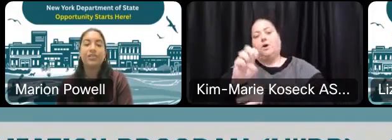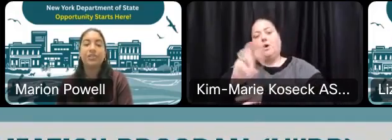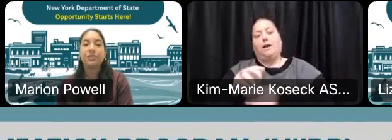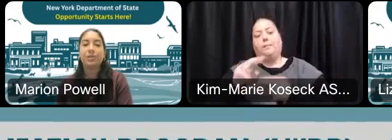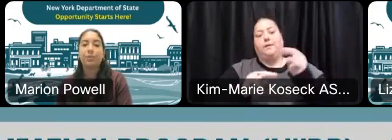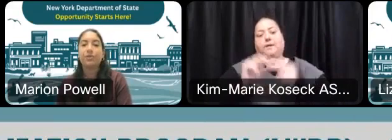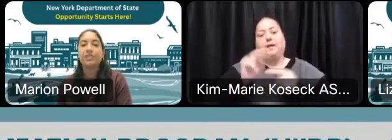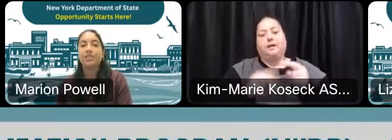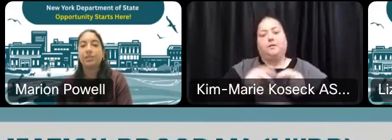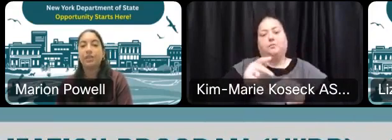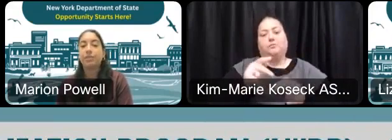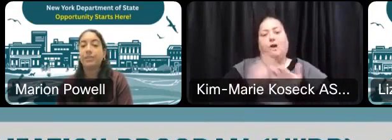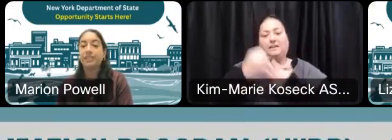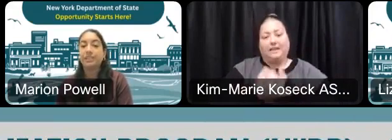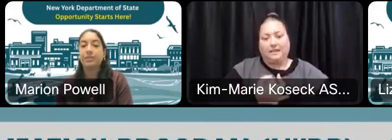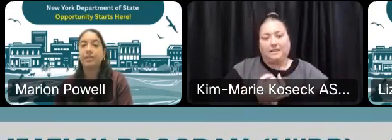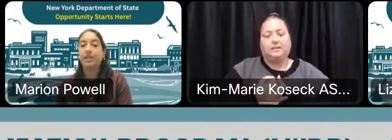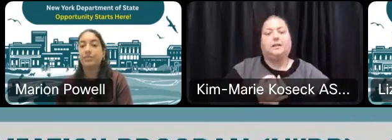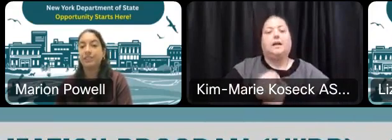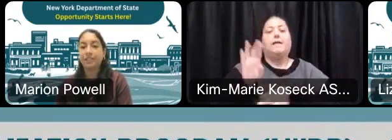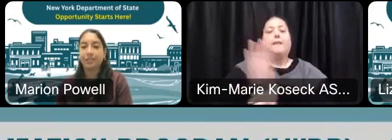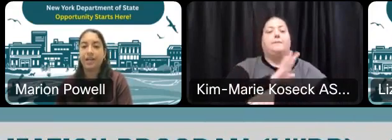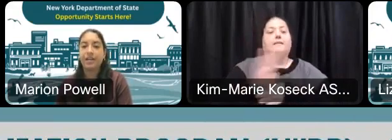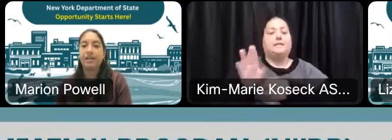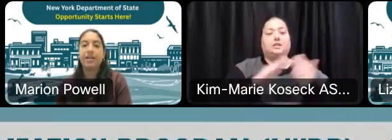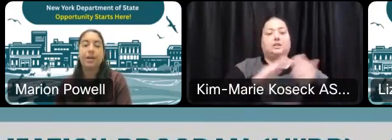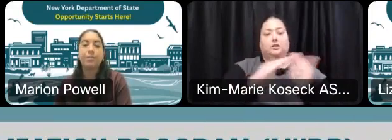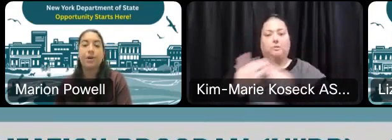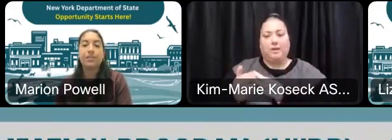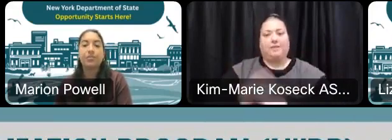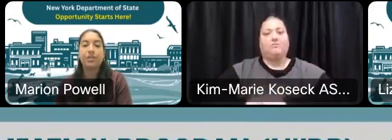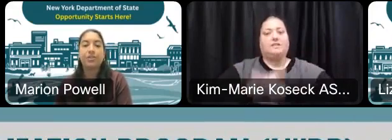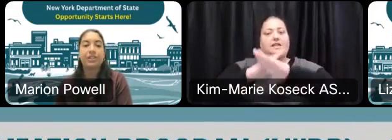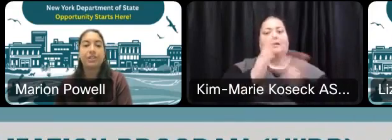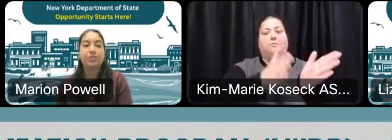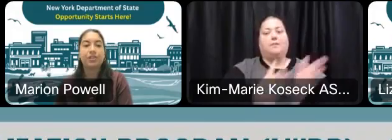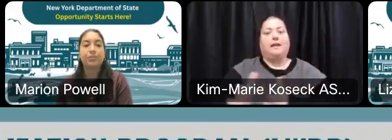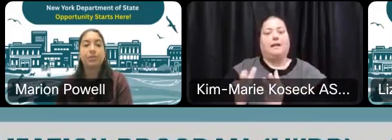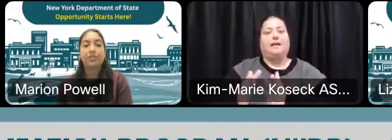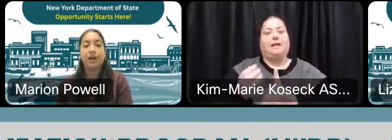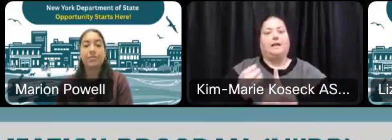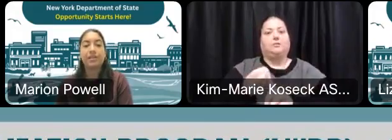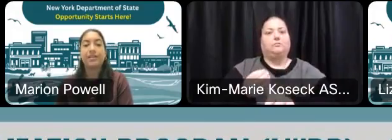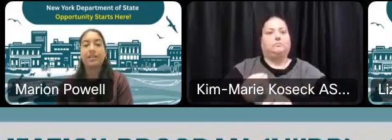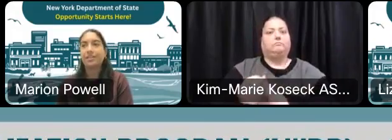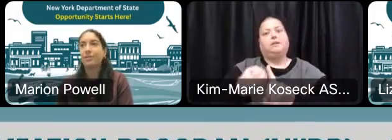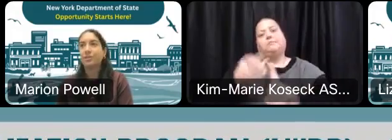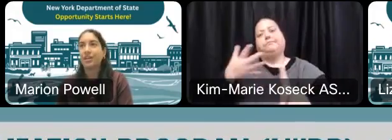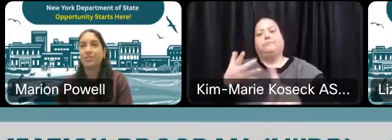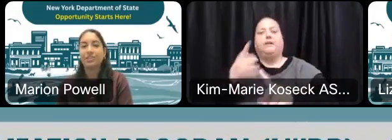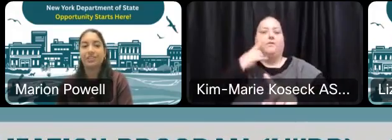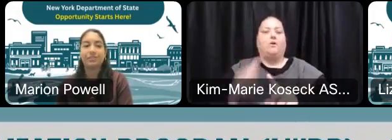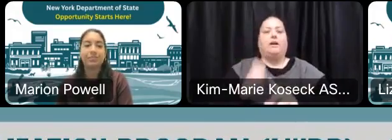which underscores the importance of including business community in resilience planning and broadening strategies to address both environment and